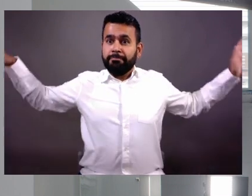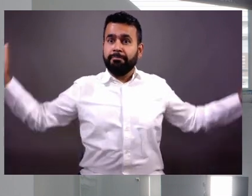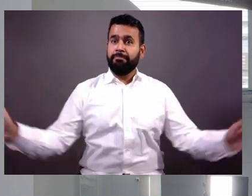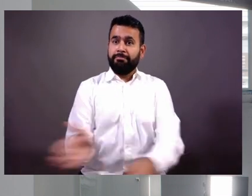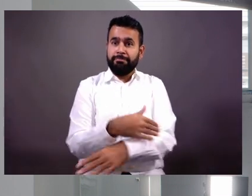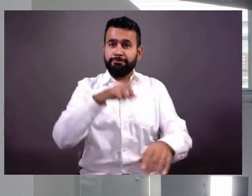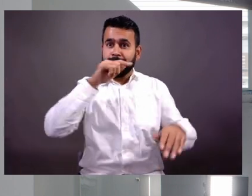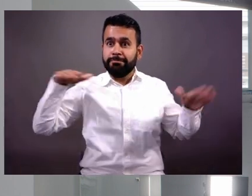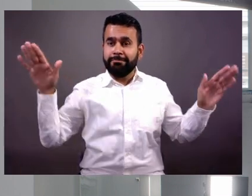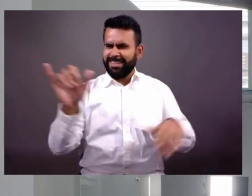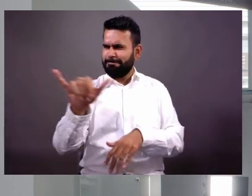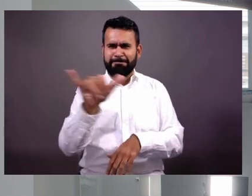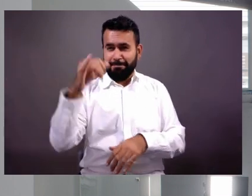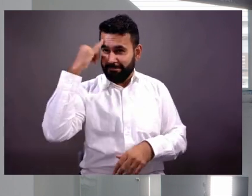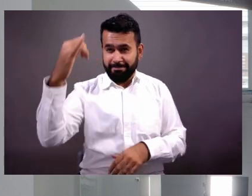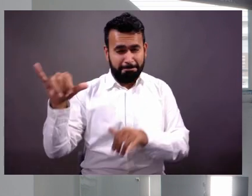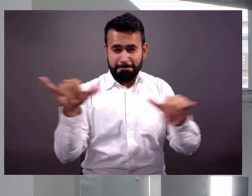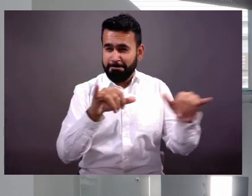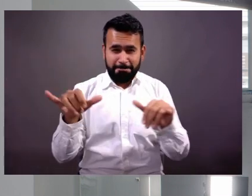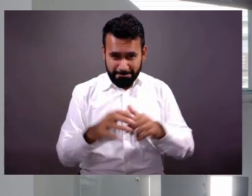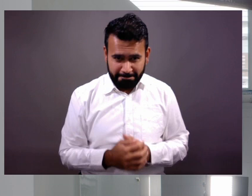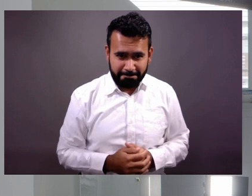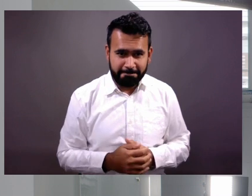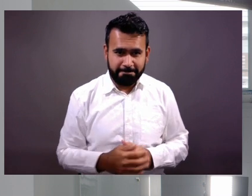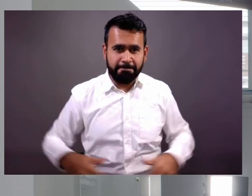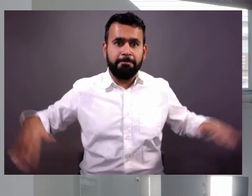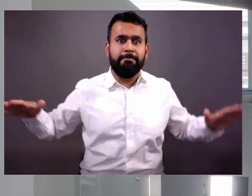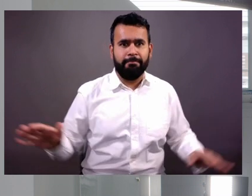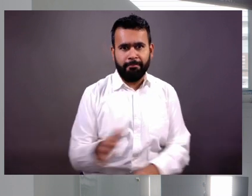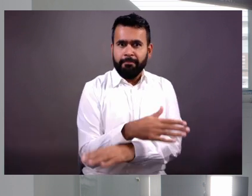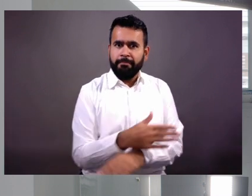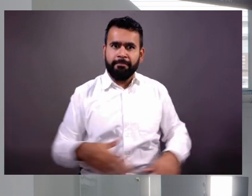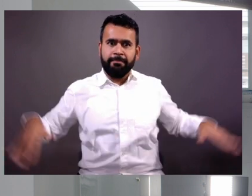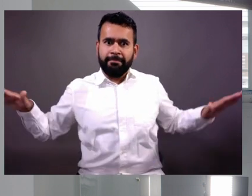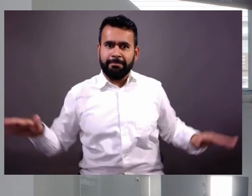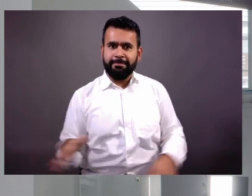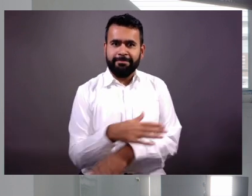2, 3. Almost like a seagull, but you're stopping and making that hit.